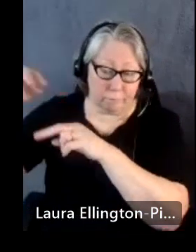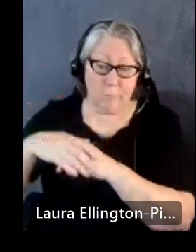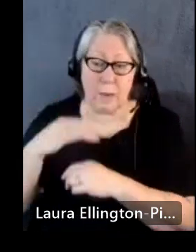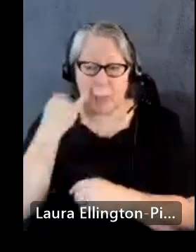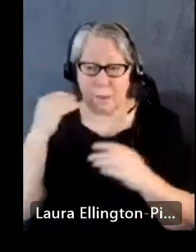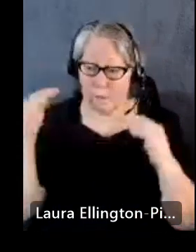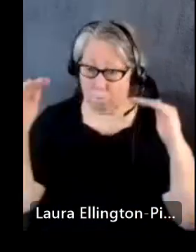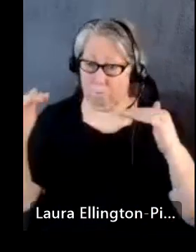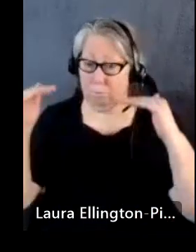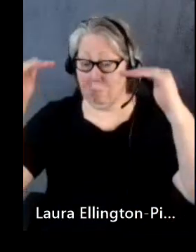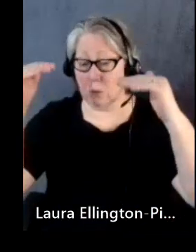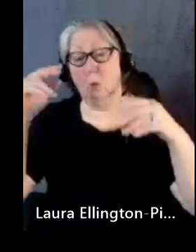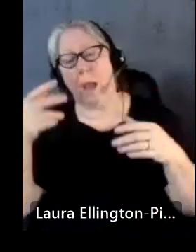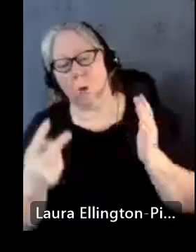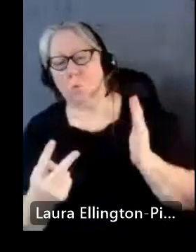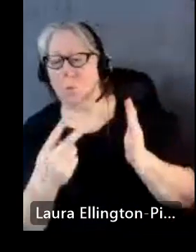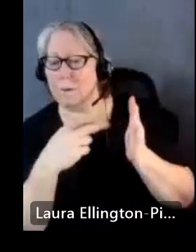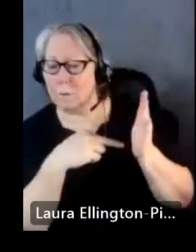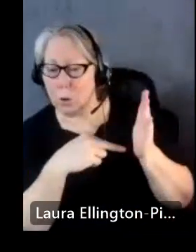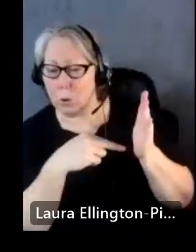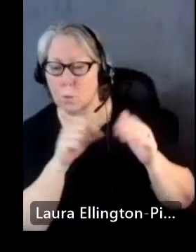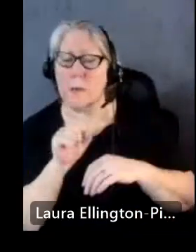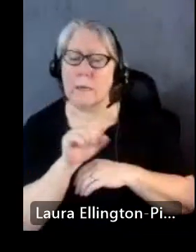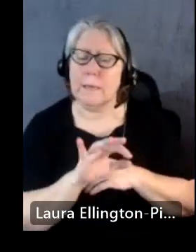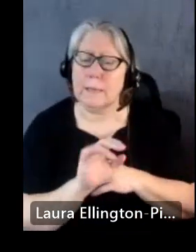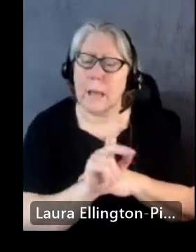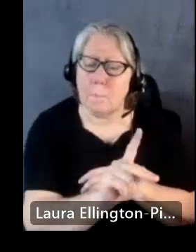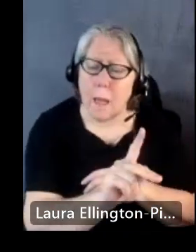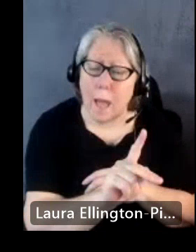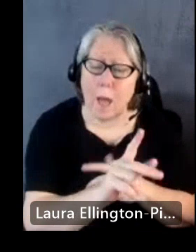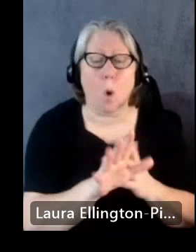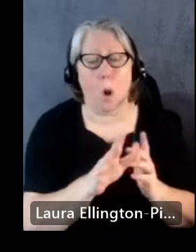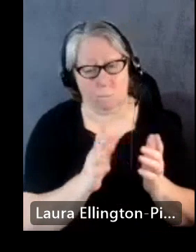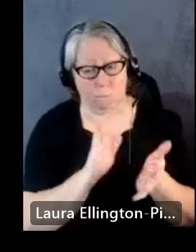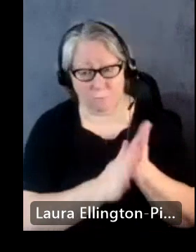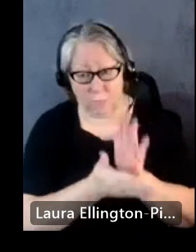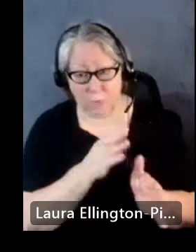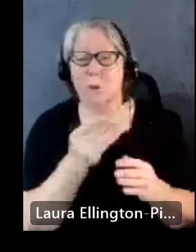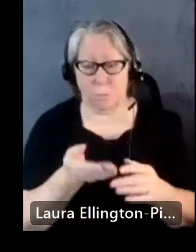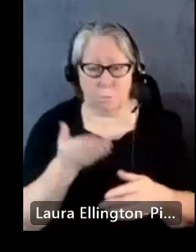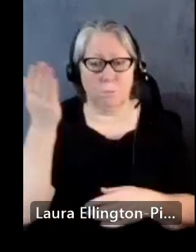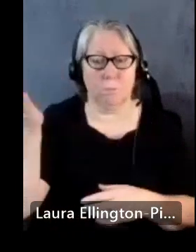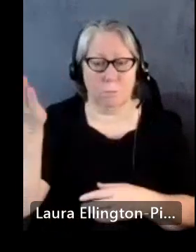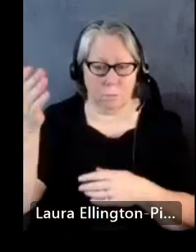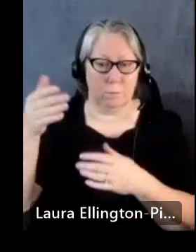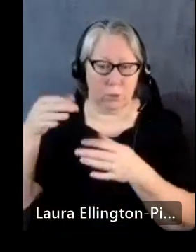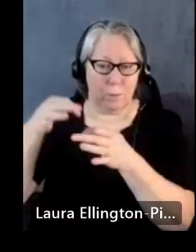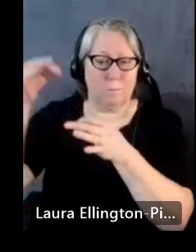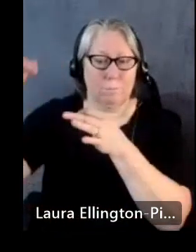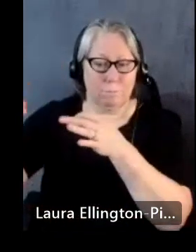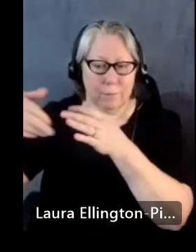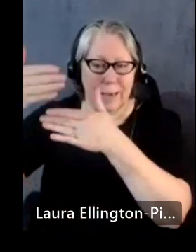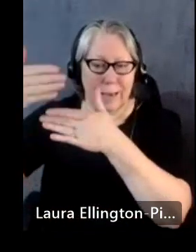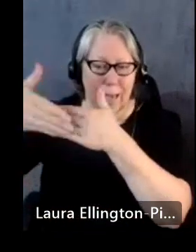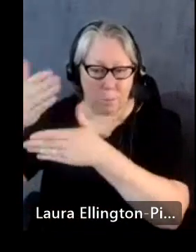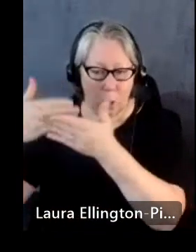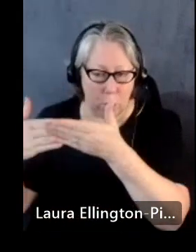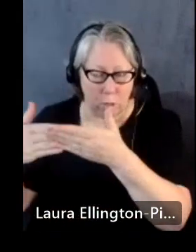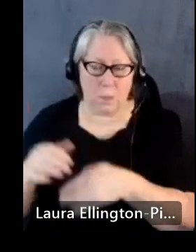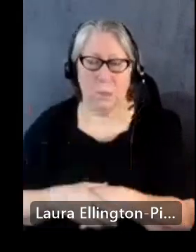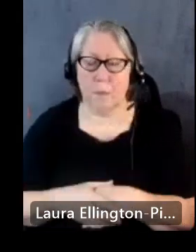can review, you can send back or send forward, things like that. So a stage is the step in a workflow.